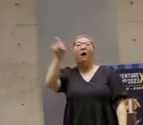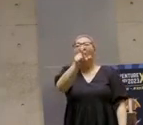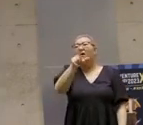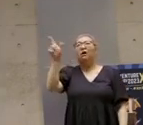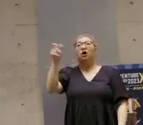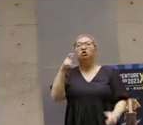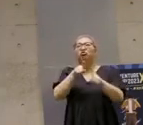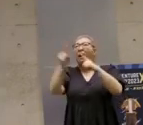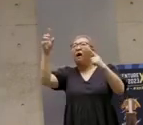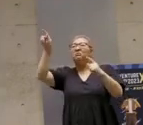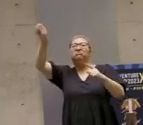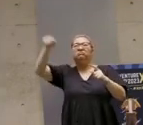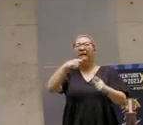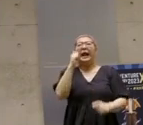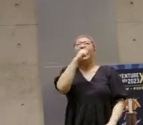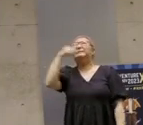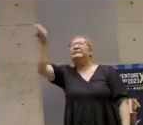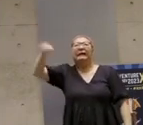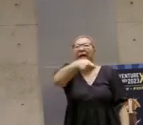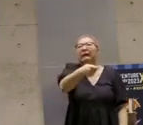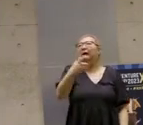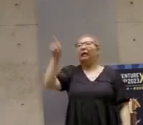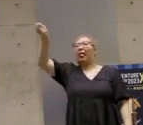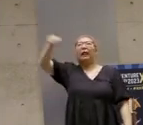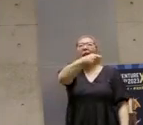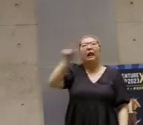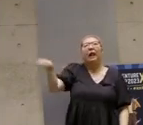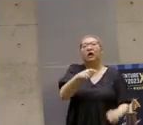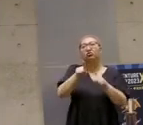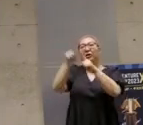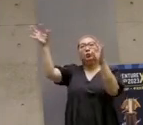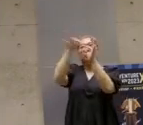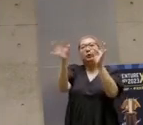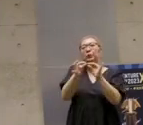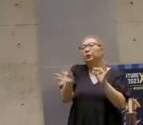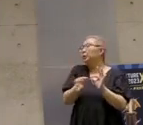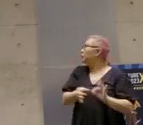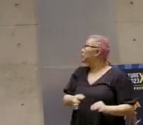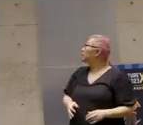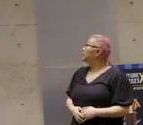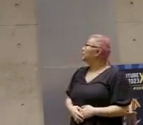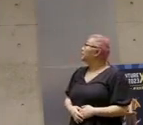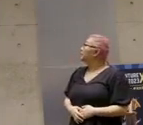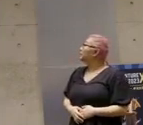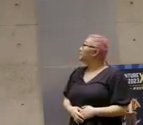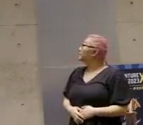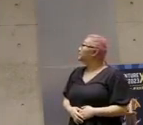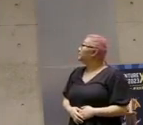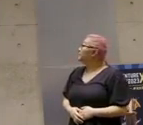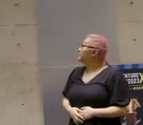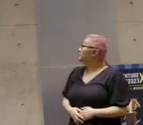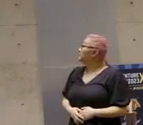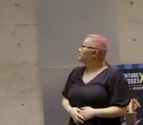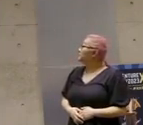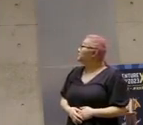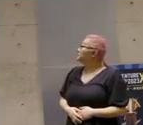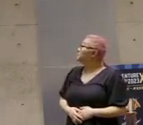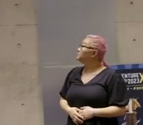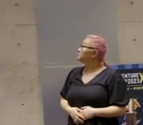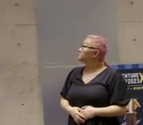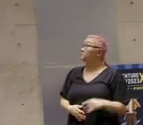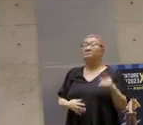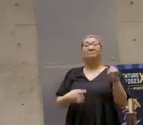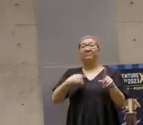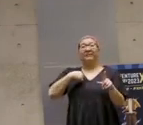meant to be doing. I can't unlock the door. So we'll go for hint one, and it'll give you that. And then you're meant not to go, but this person has. He's just